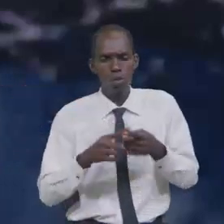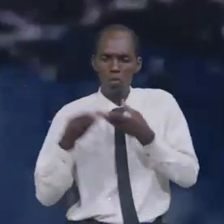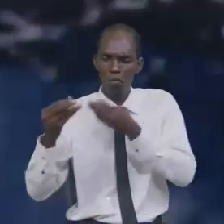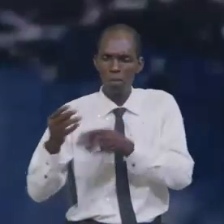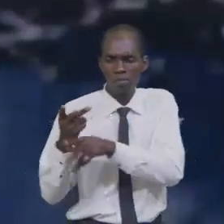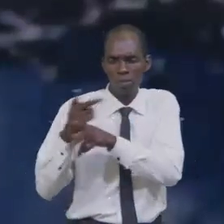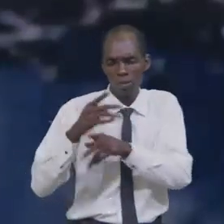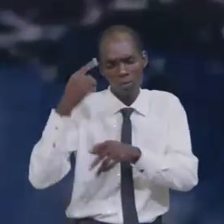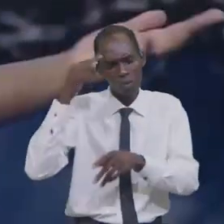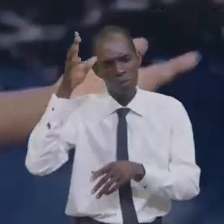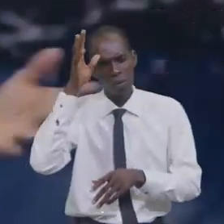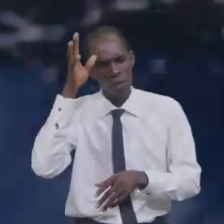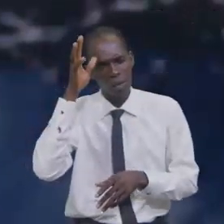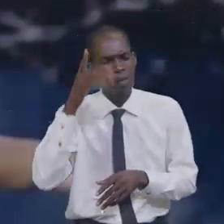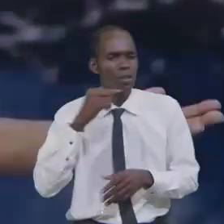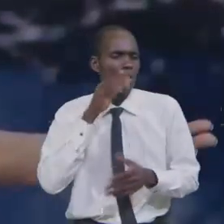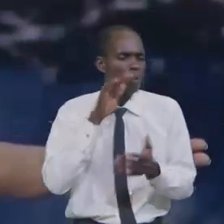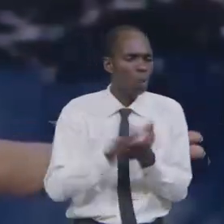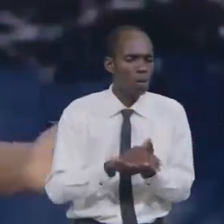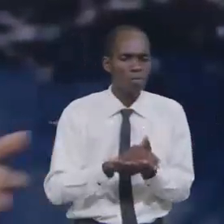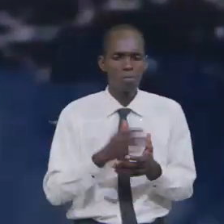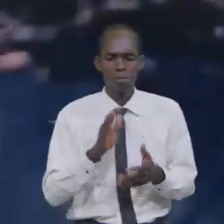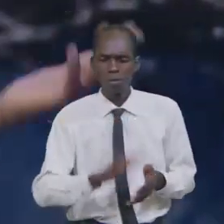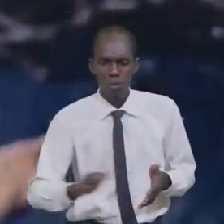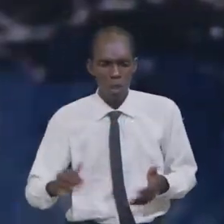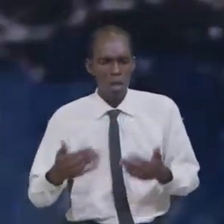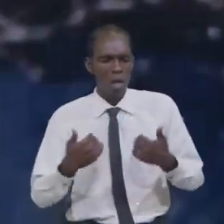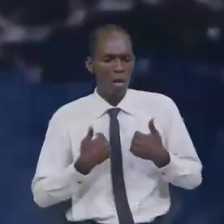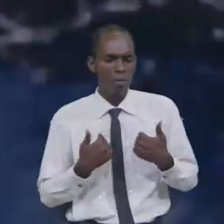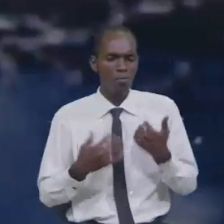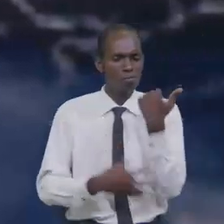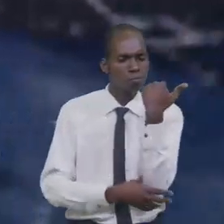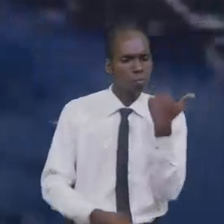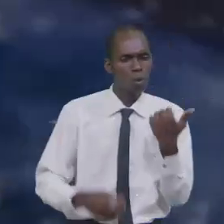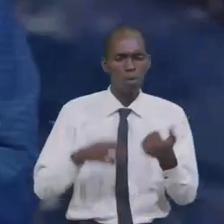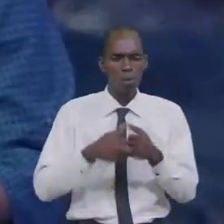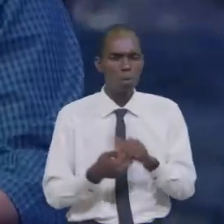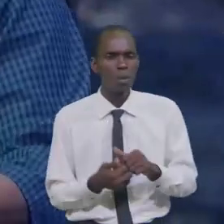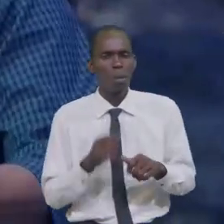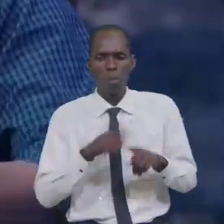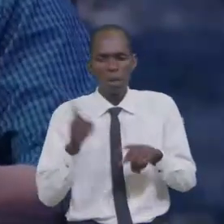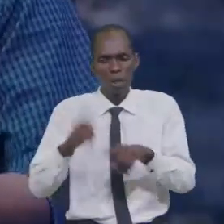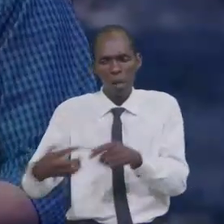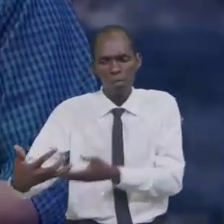children, they are impoverished. He cannot take anything to take care of them. And I go to be a